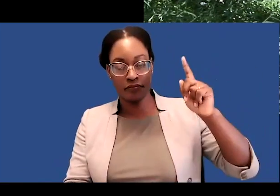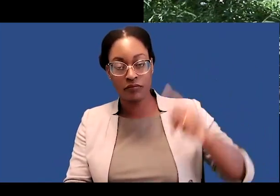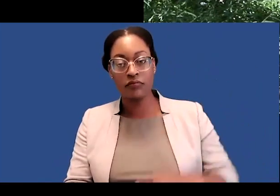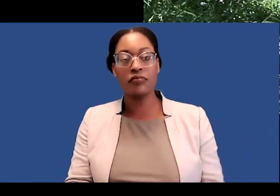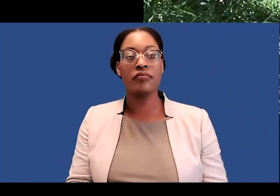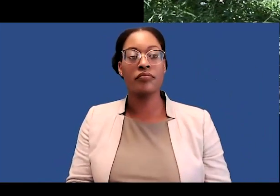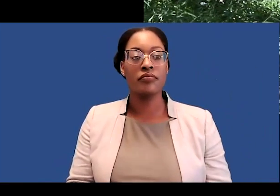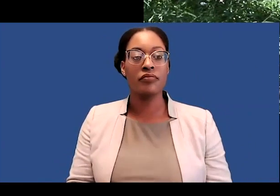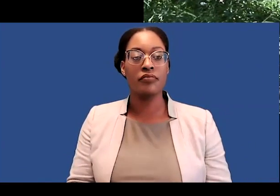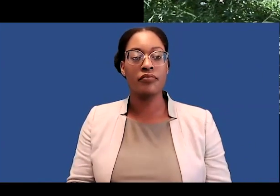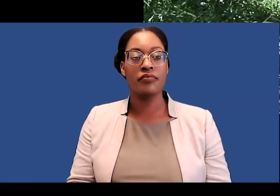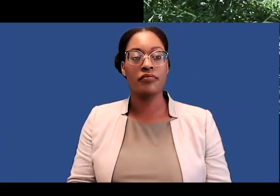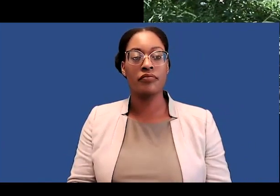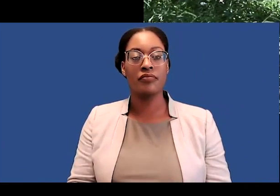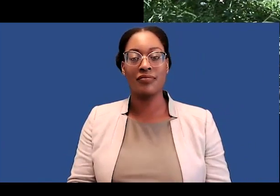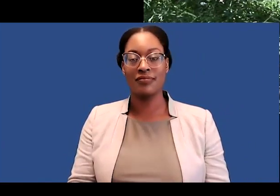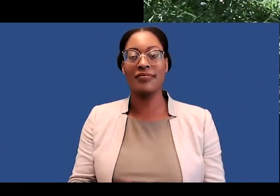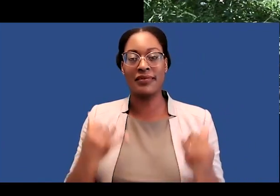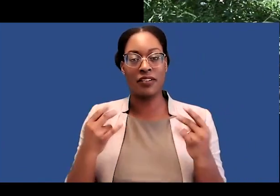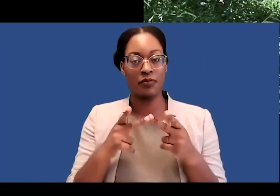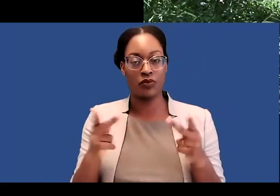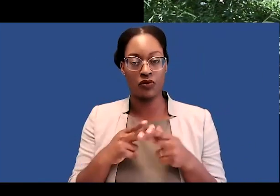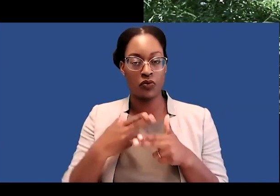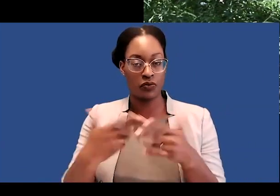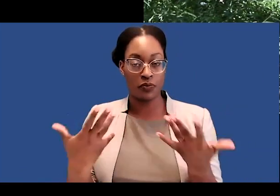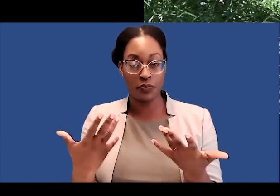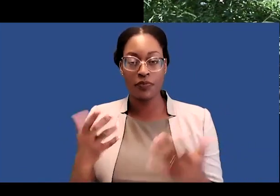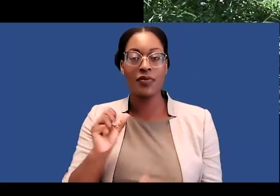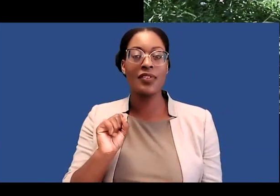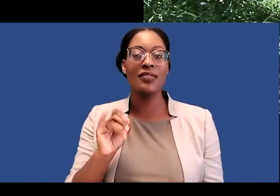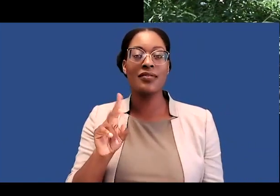And raise the left hand up into side plank.